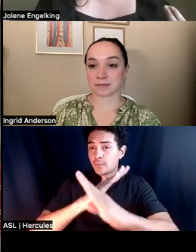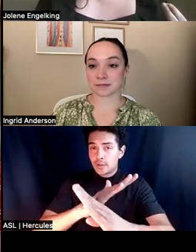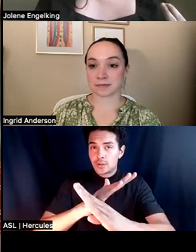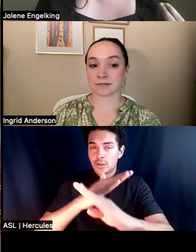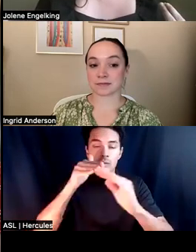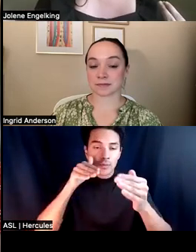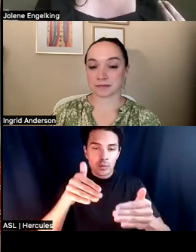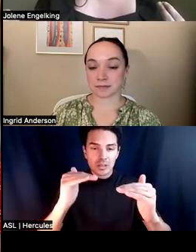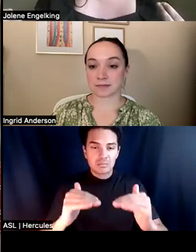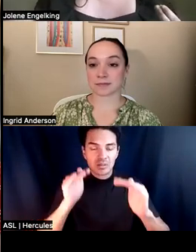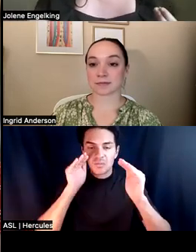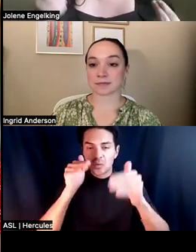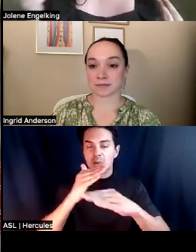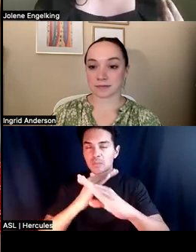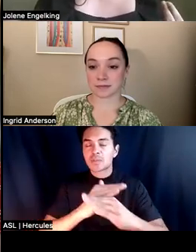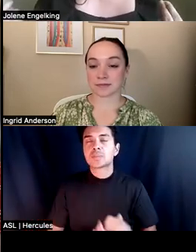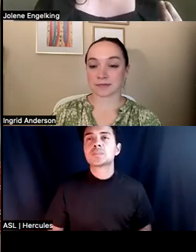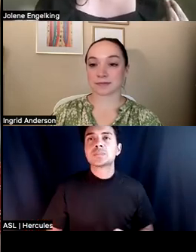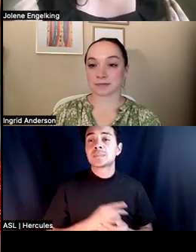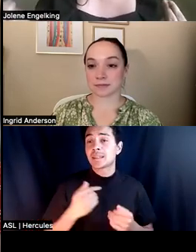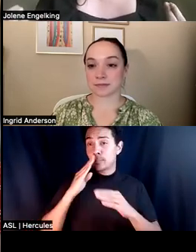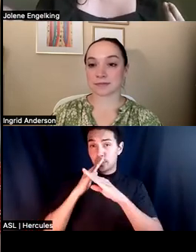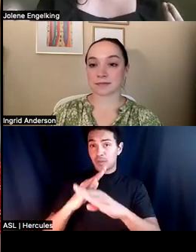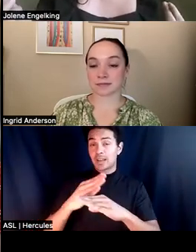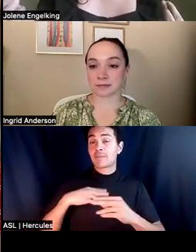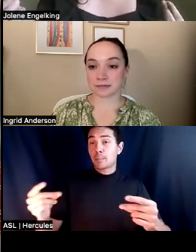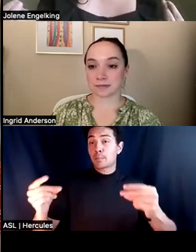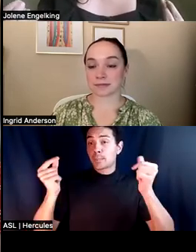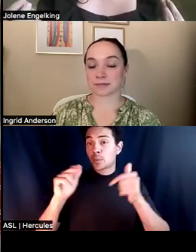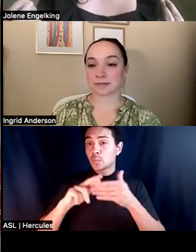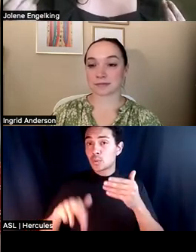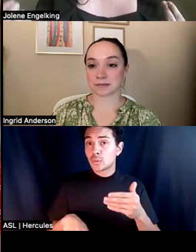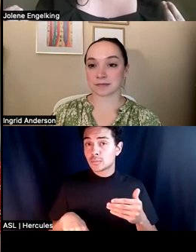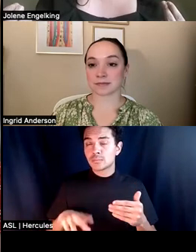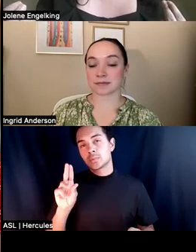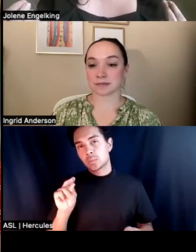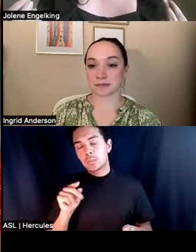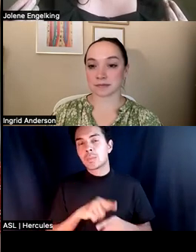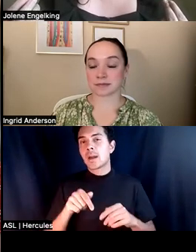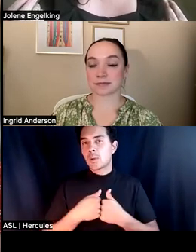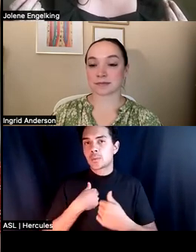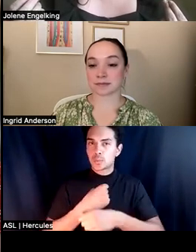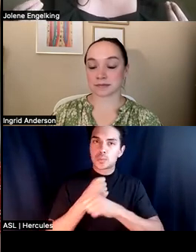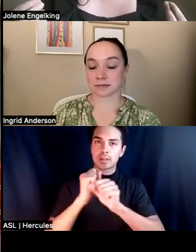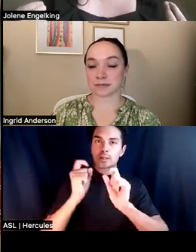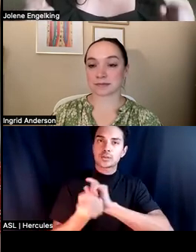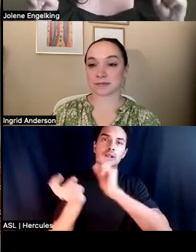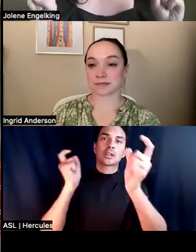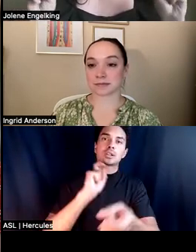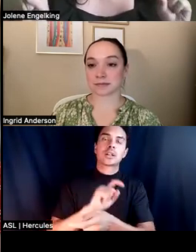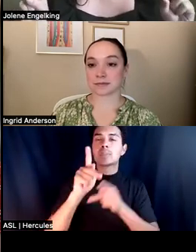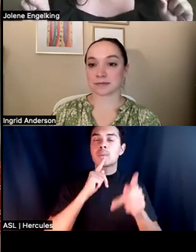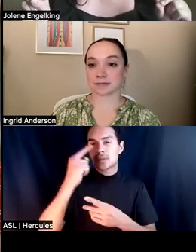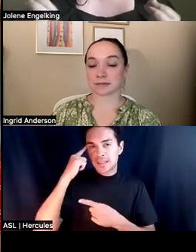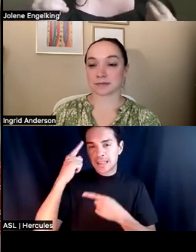immediate results, that we need to always be thinking about how are we working to create that change so that things that people now think are,